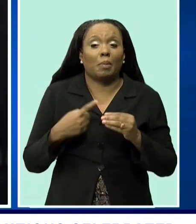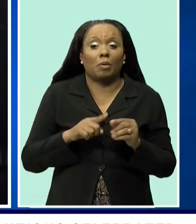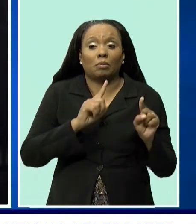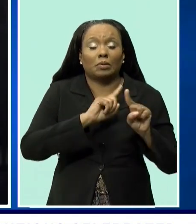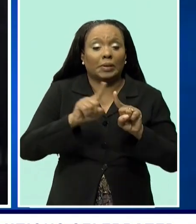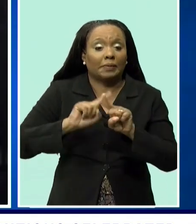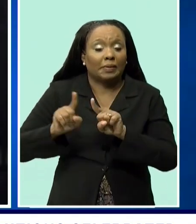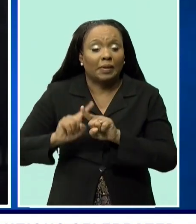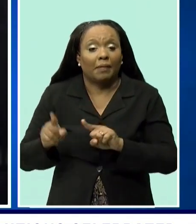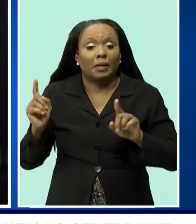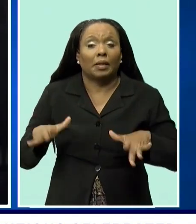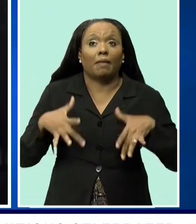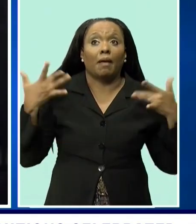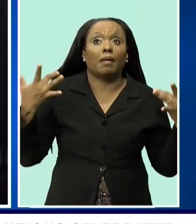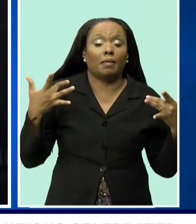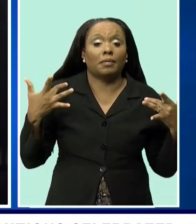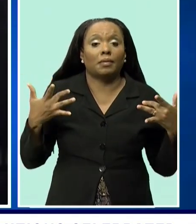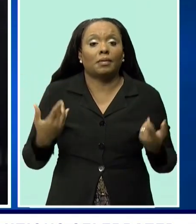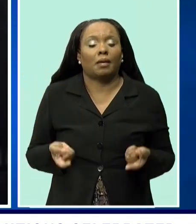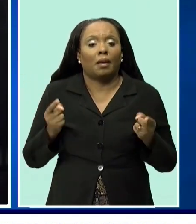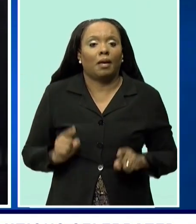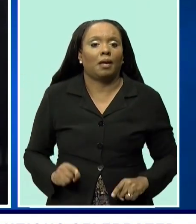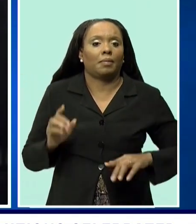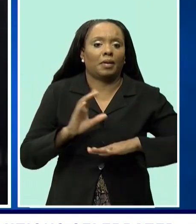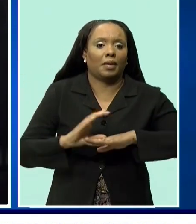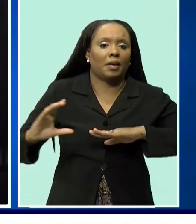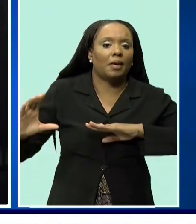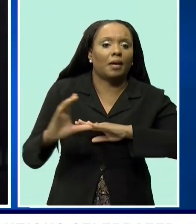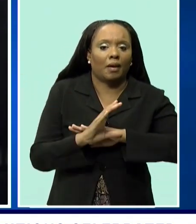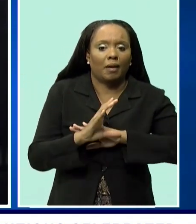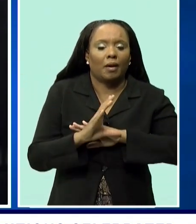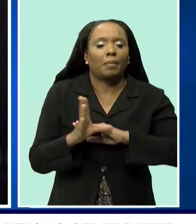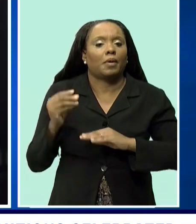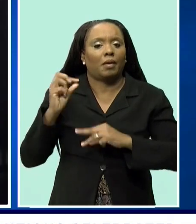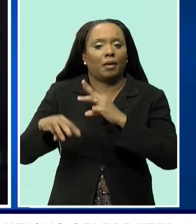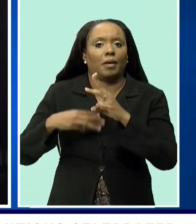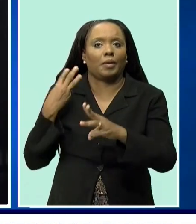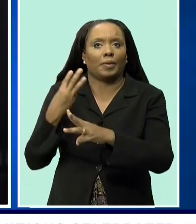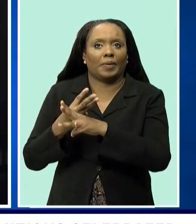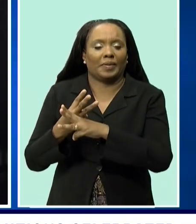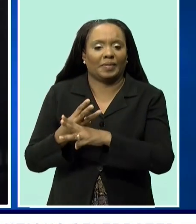events in our Caribbean, our hemisphere, and the world.